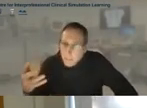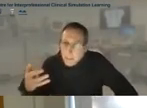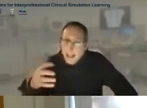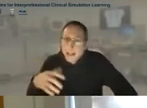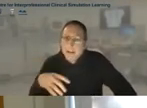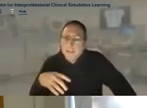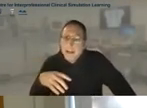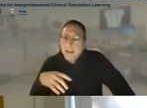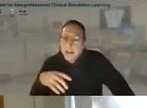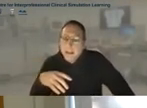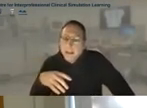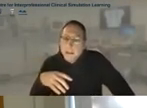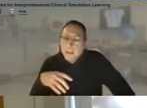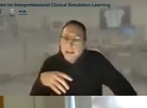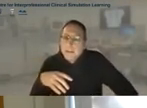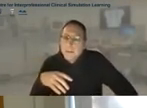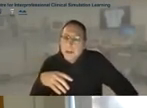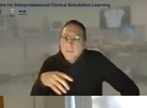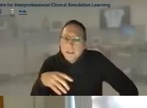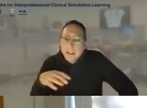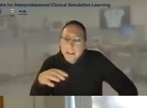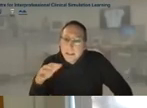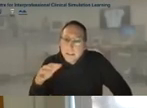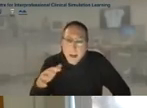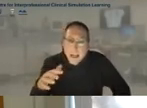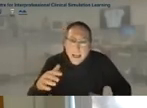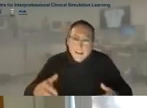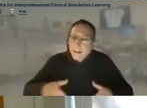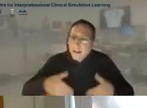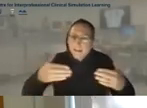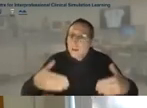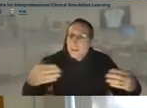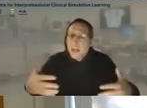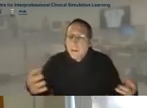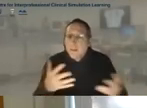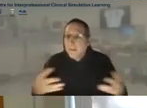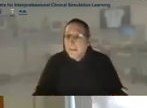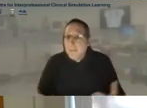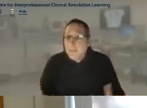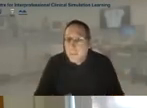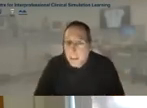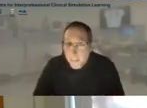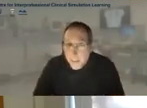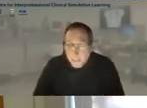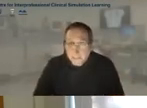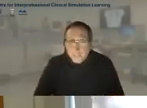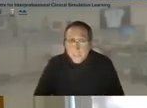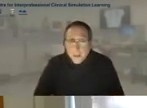becomes palliative, and in turn passes away in the facility. And so everything associated with these steps is really